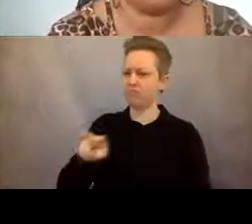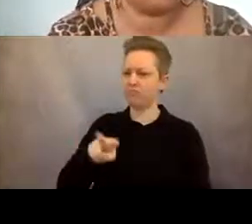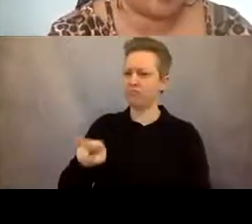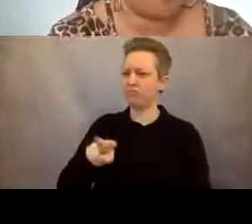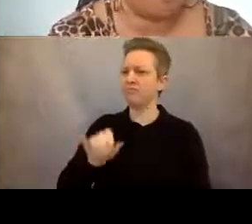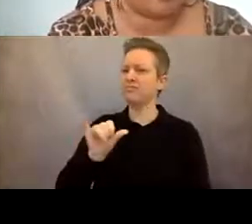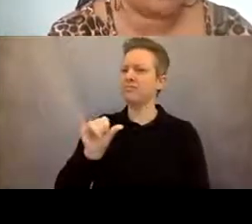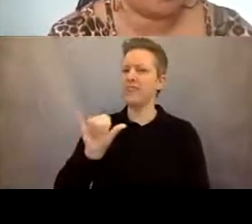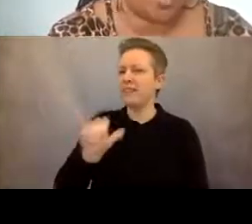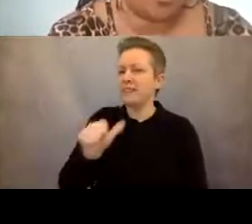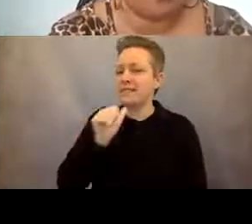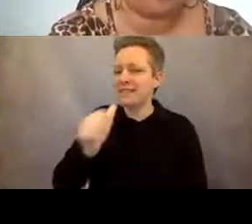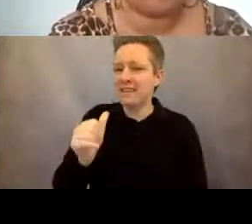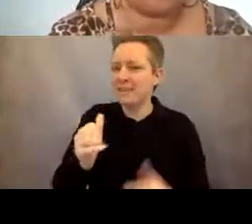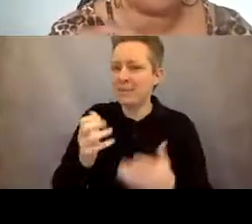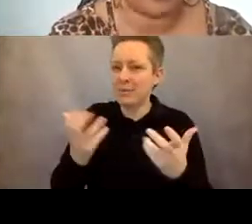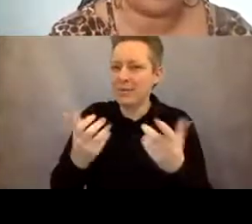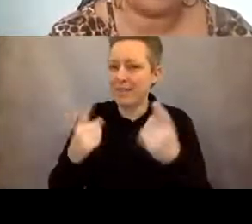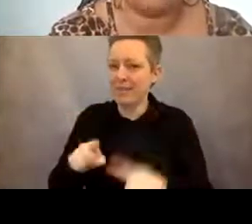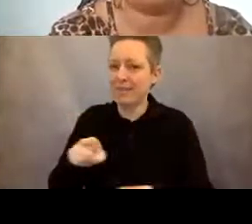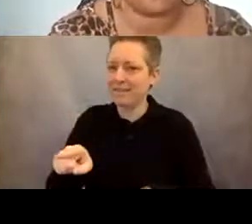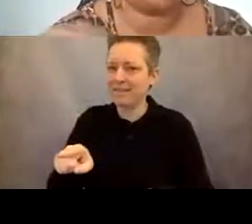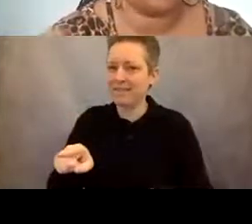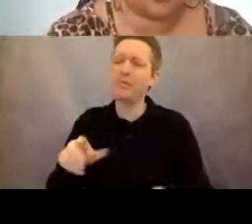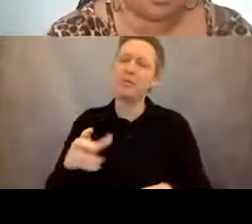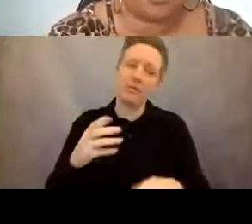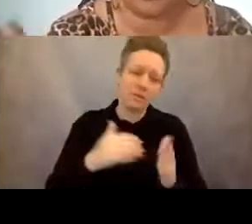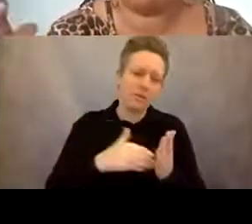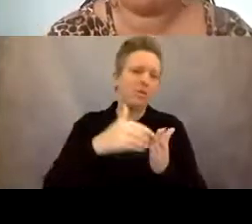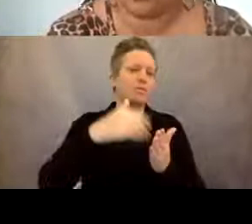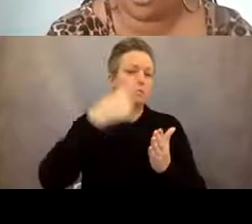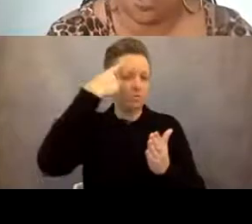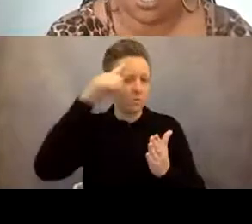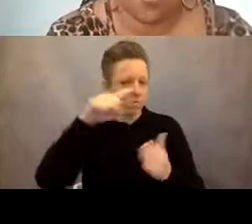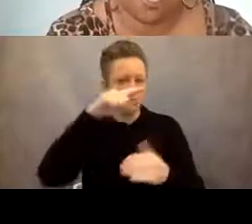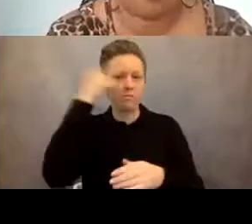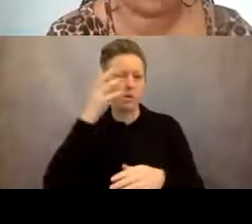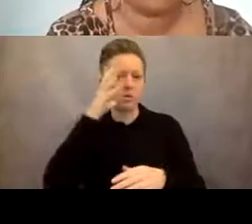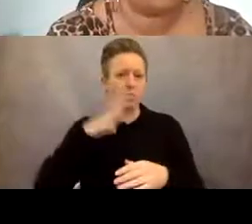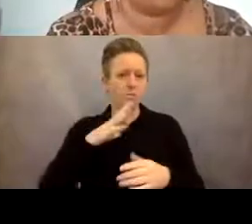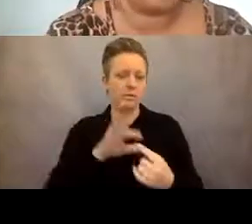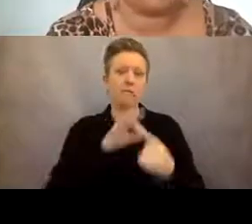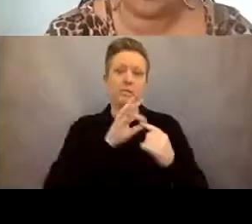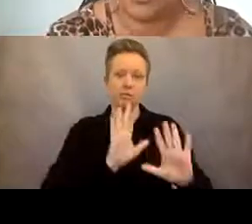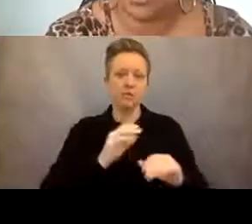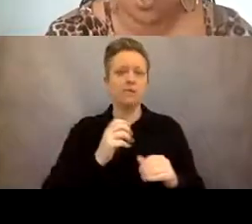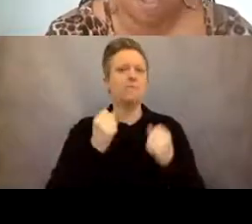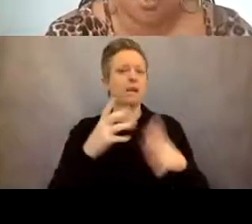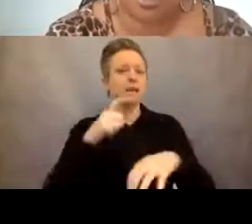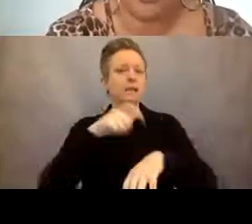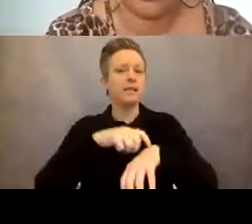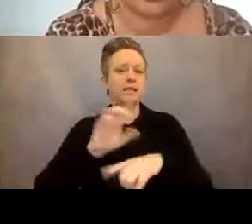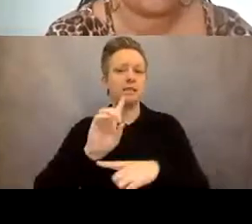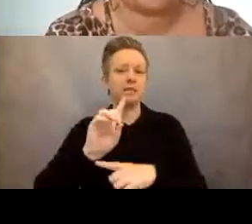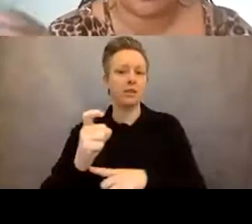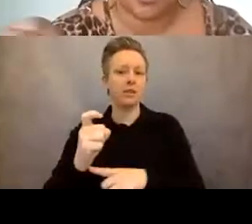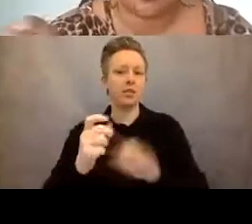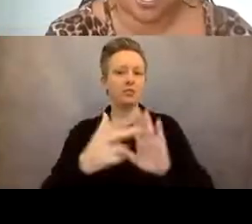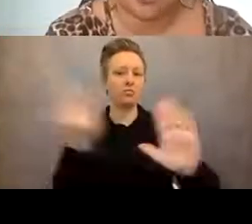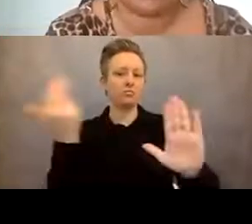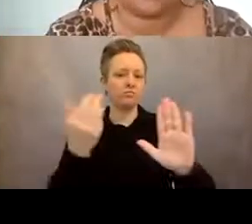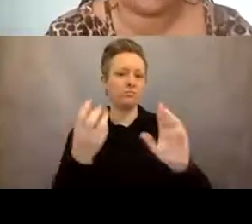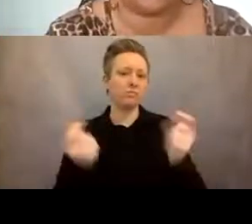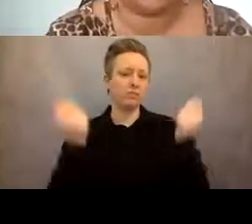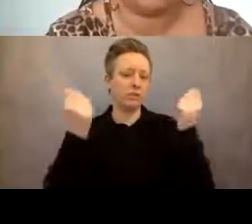oftentimes for Black women as well, there are a lot of diagnoses that are pushed on survivors when it's really trauma and it's